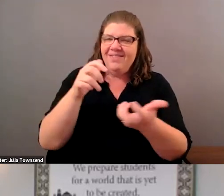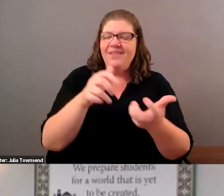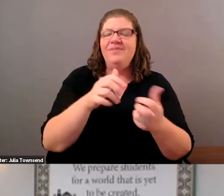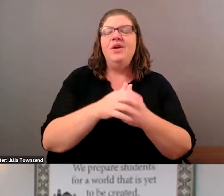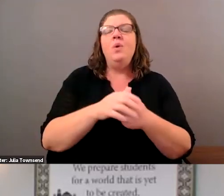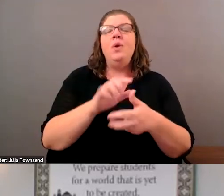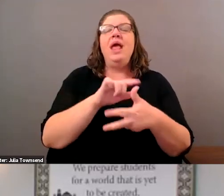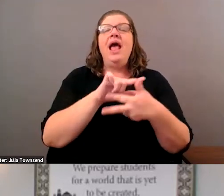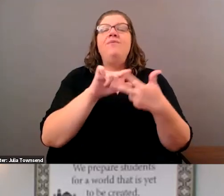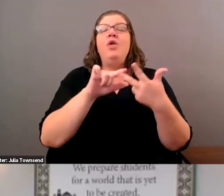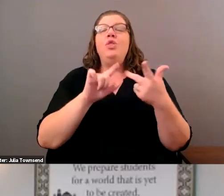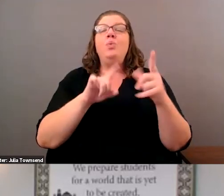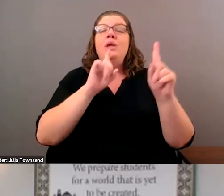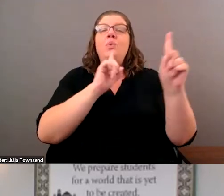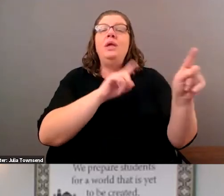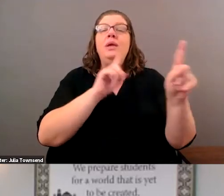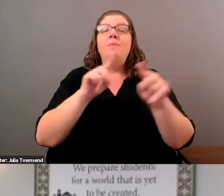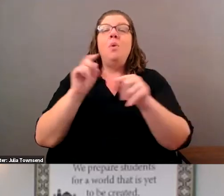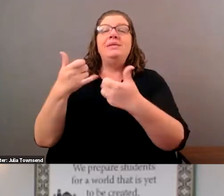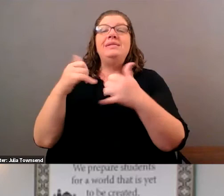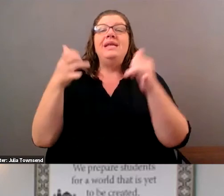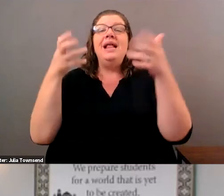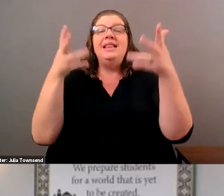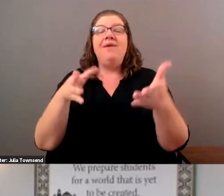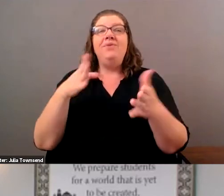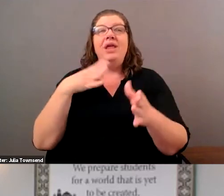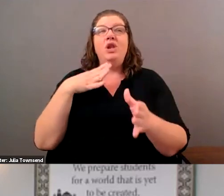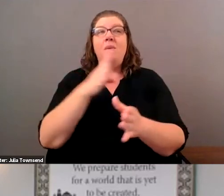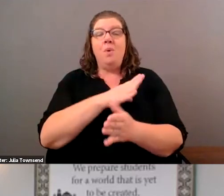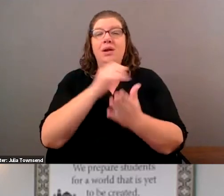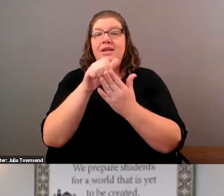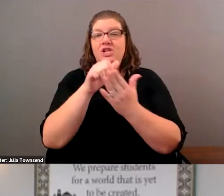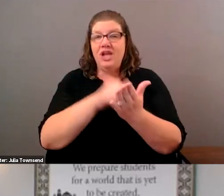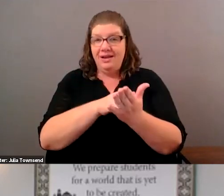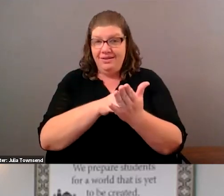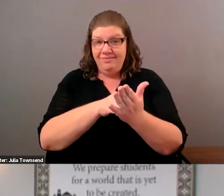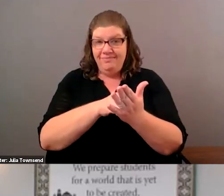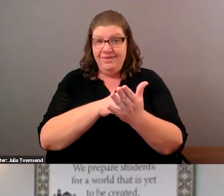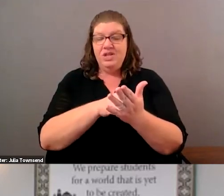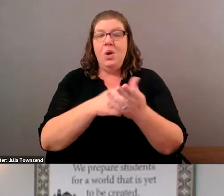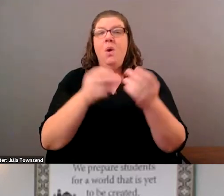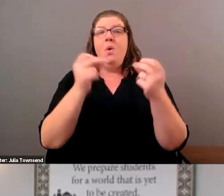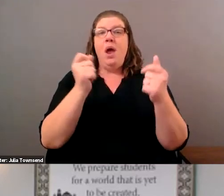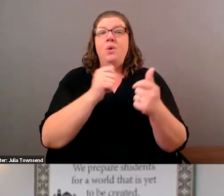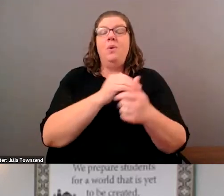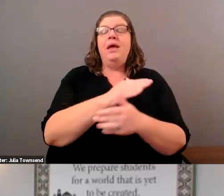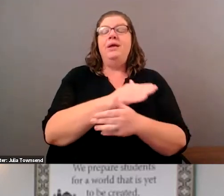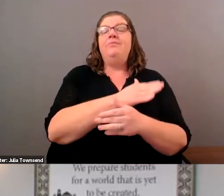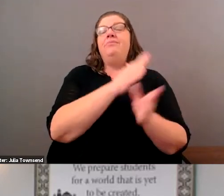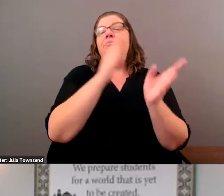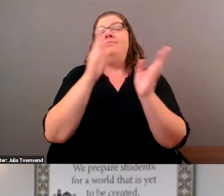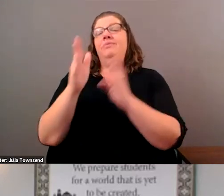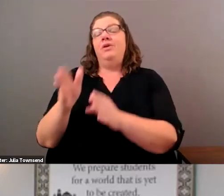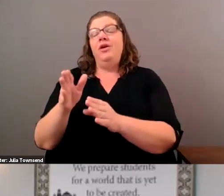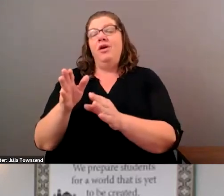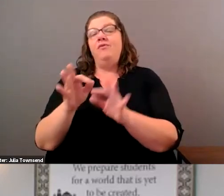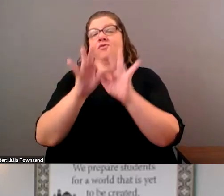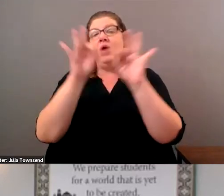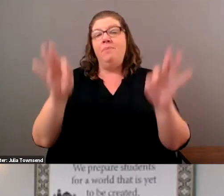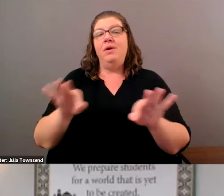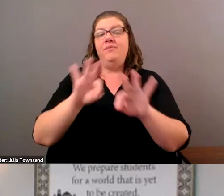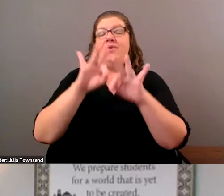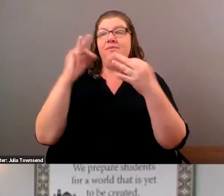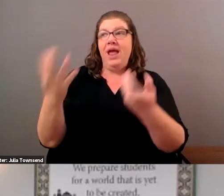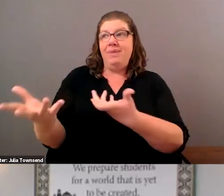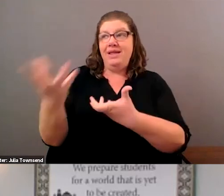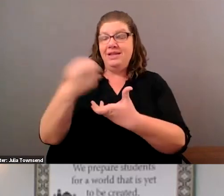reports still remaining in our board agenda, and so I'd like to move on right away to the framework for family engagement and effective